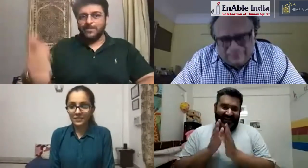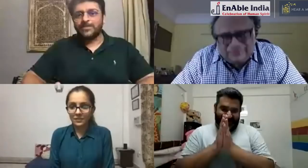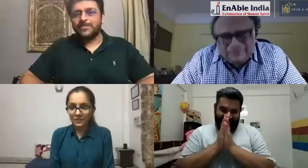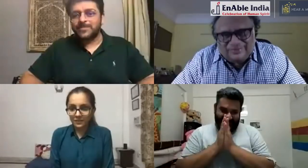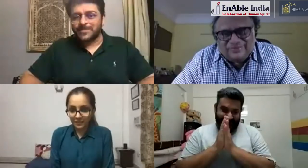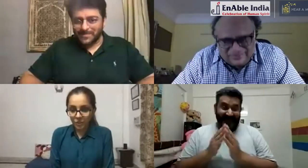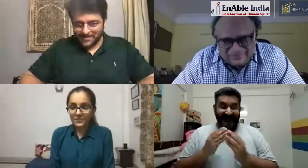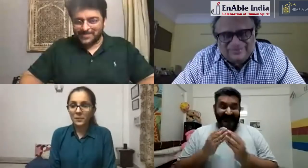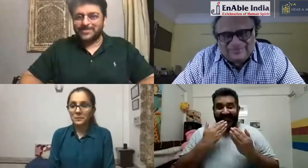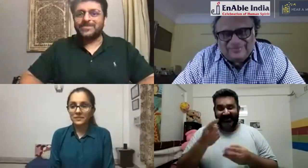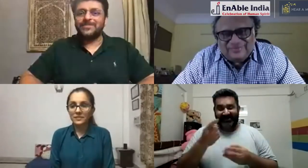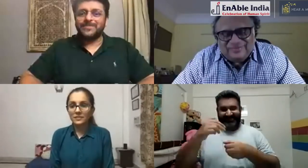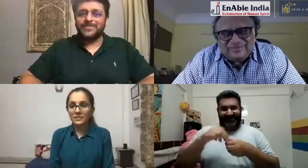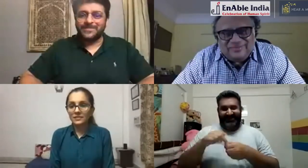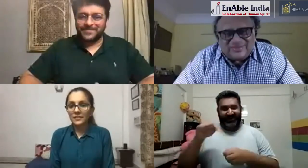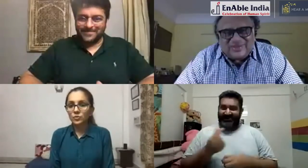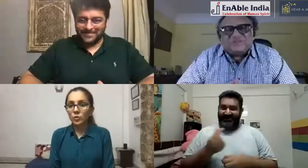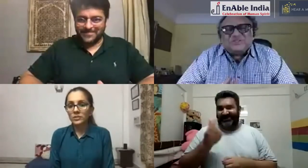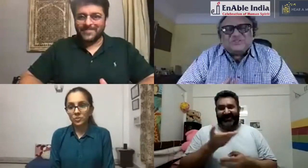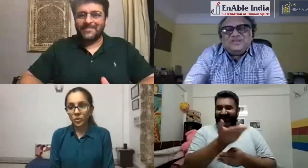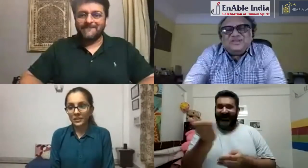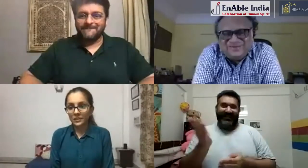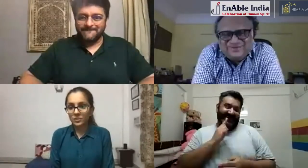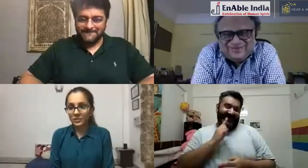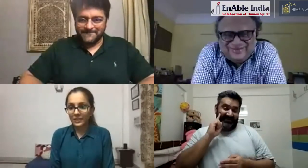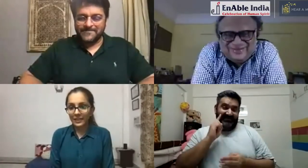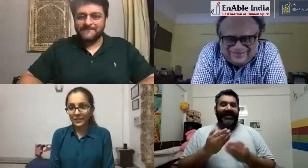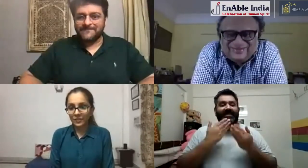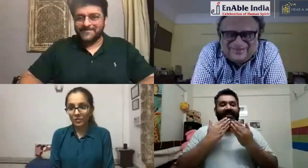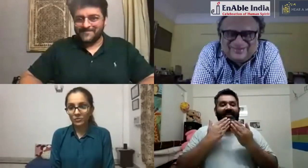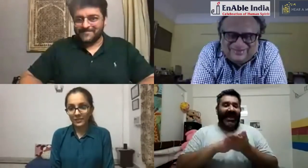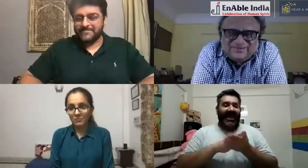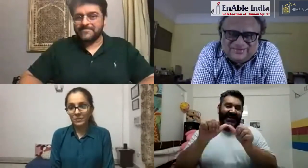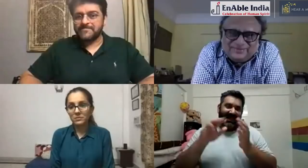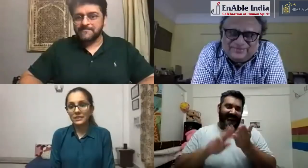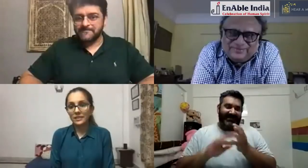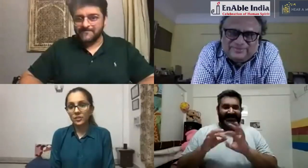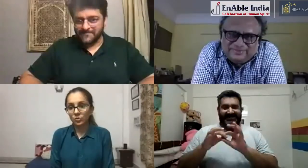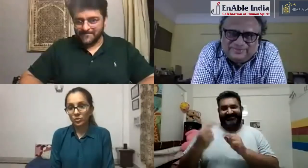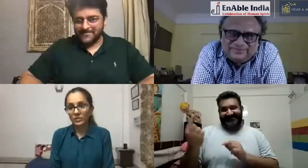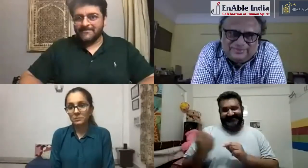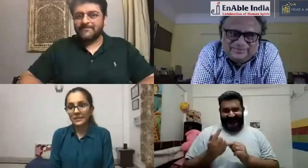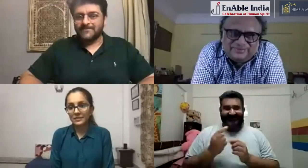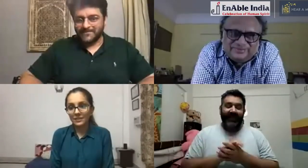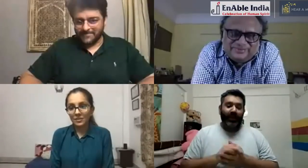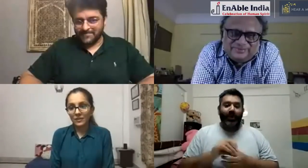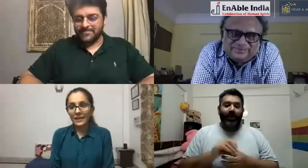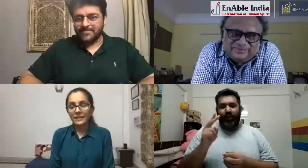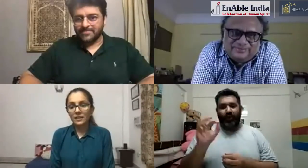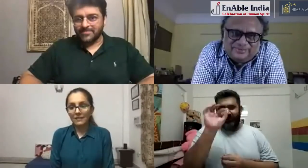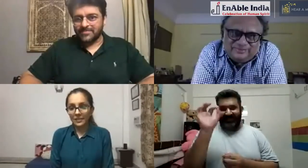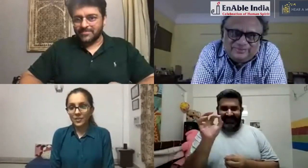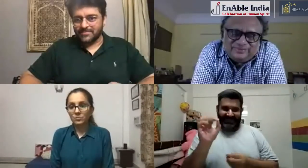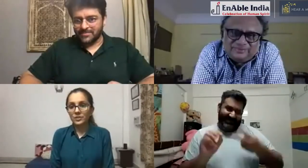Namaste. Dr. Saab, namaste. Thank you so much Namaste. for joining in today and for the deaf people, and thank you Here a Million